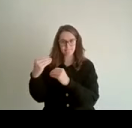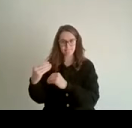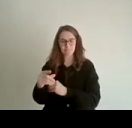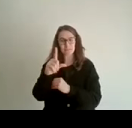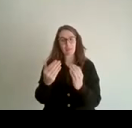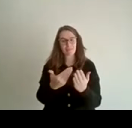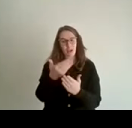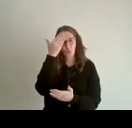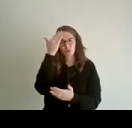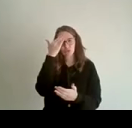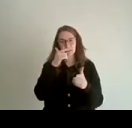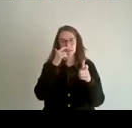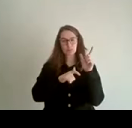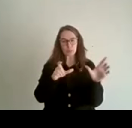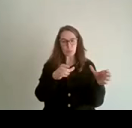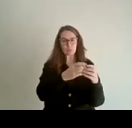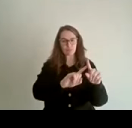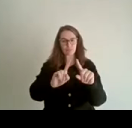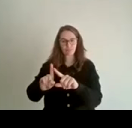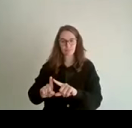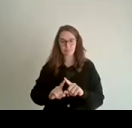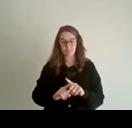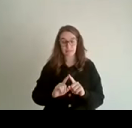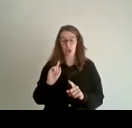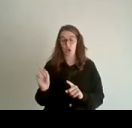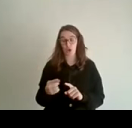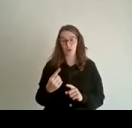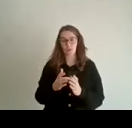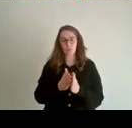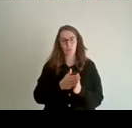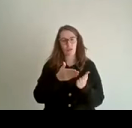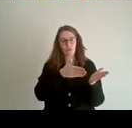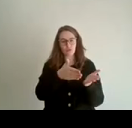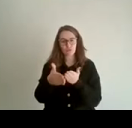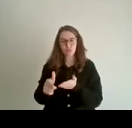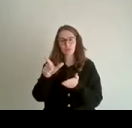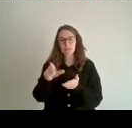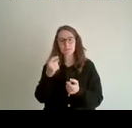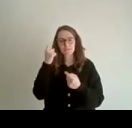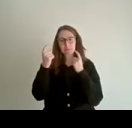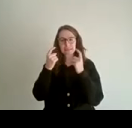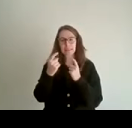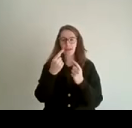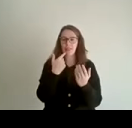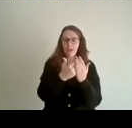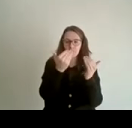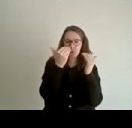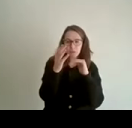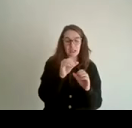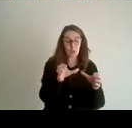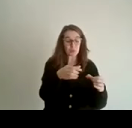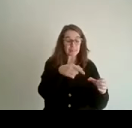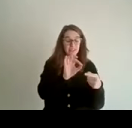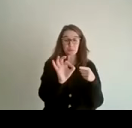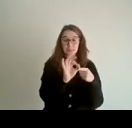groups. Then we can all help to inspire and inform the underrepresented groups of the opportunities that arise